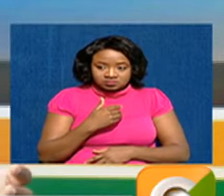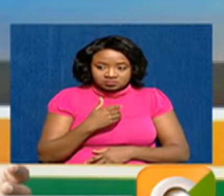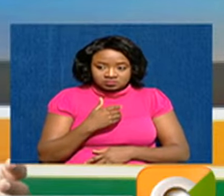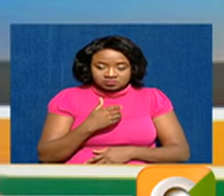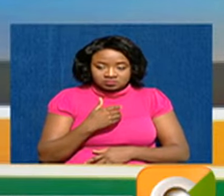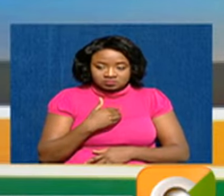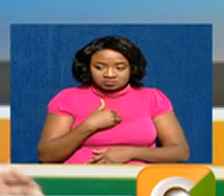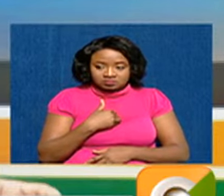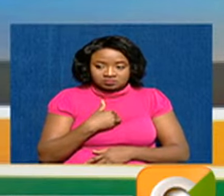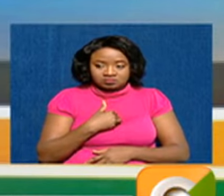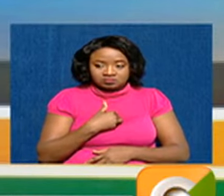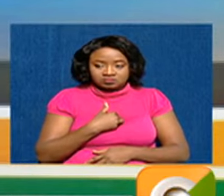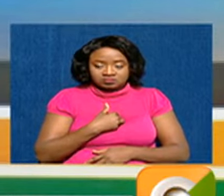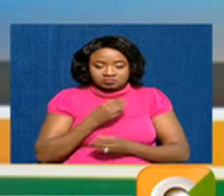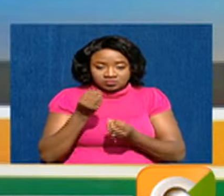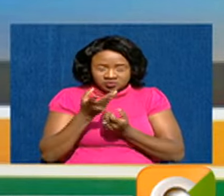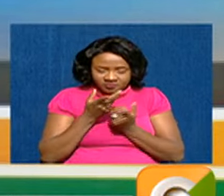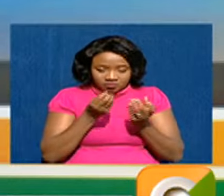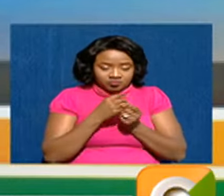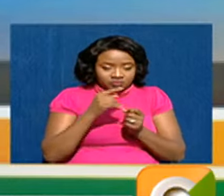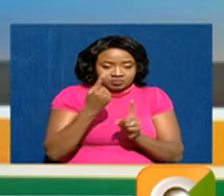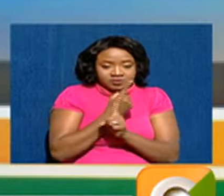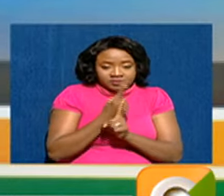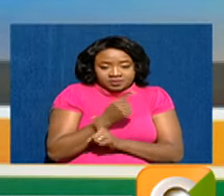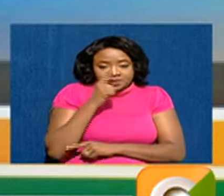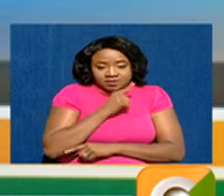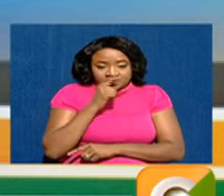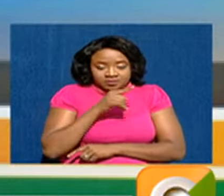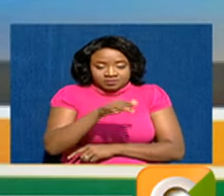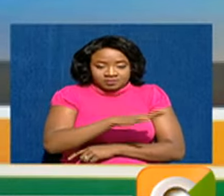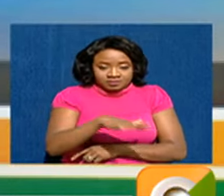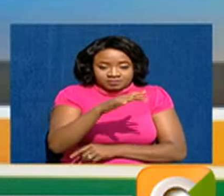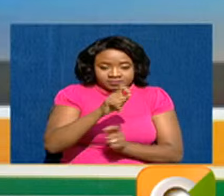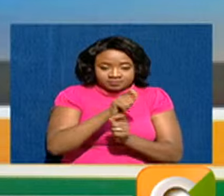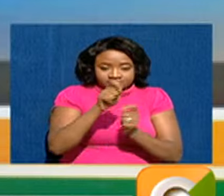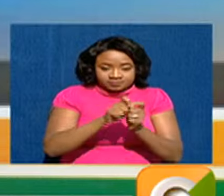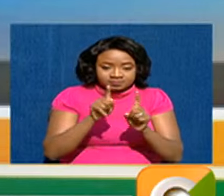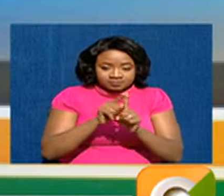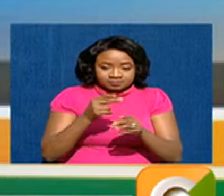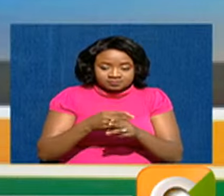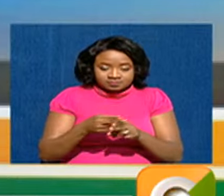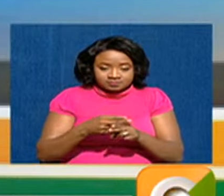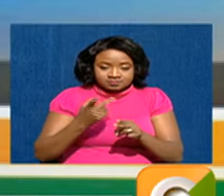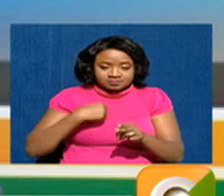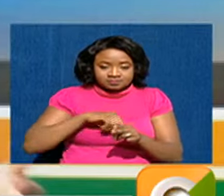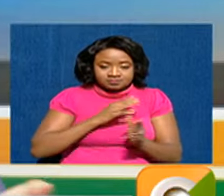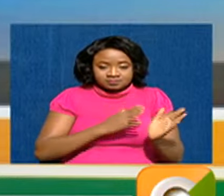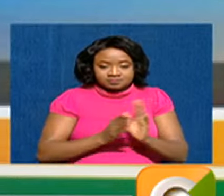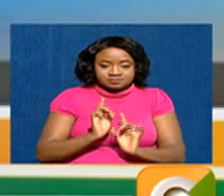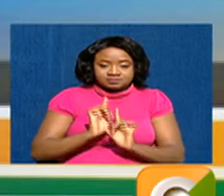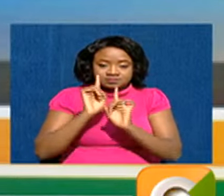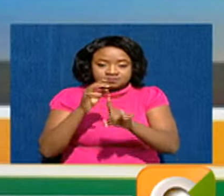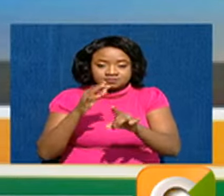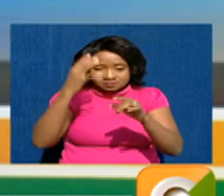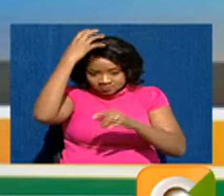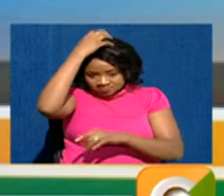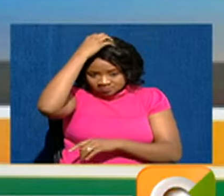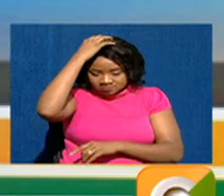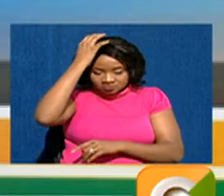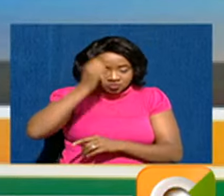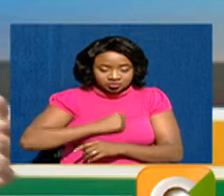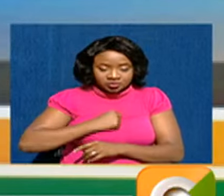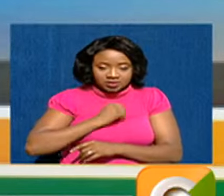several potential hazards, and very soon we shall be sitting down as a county government and deciding what intervention we shall